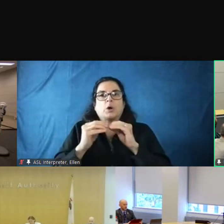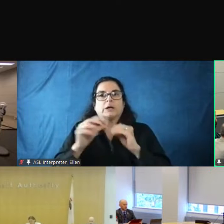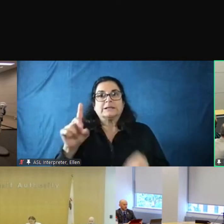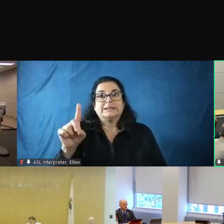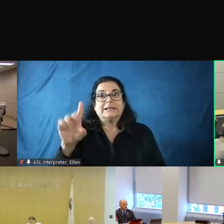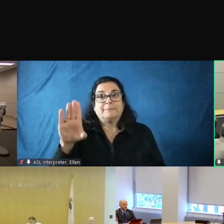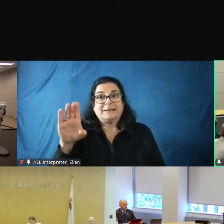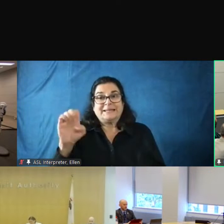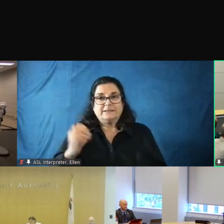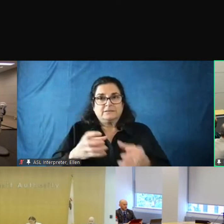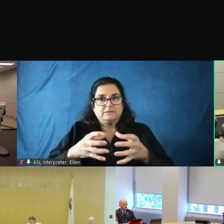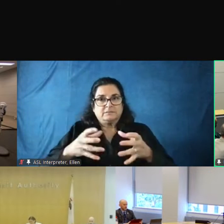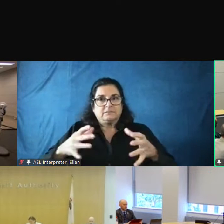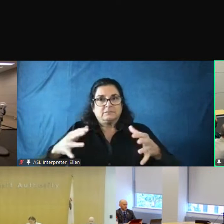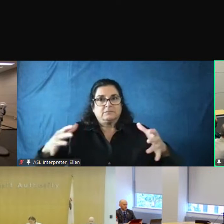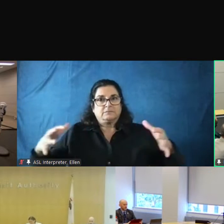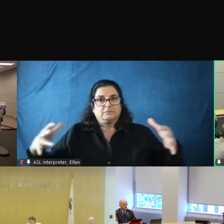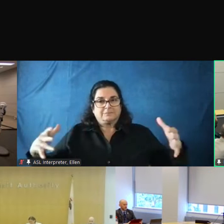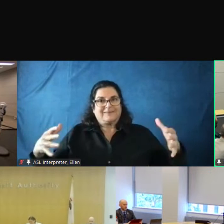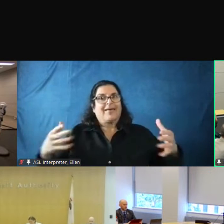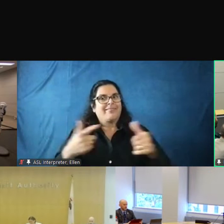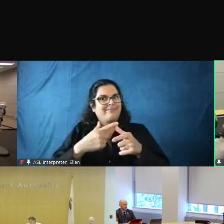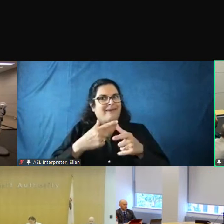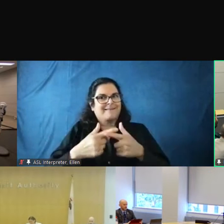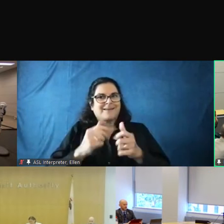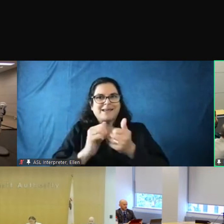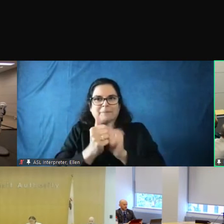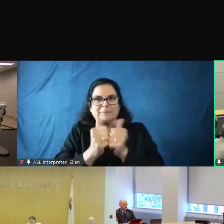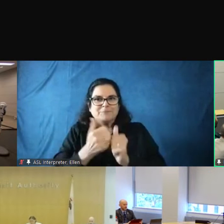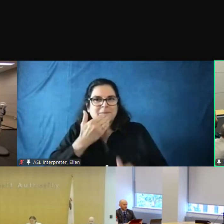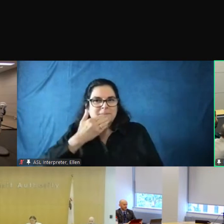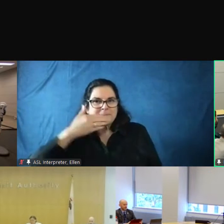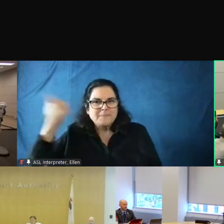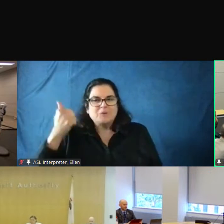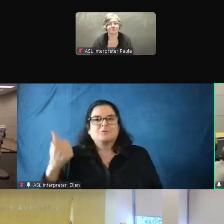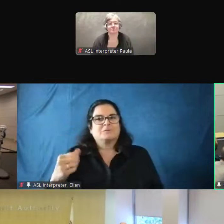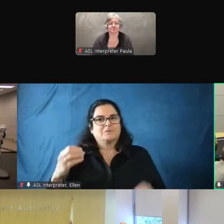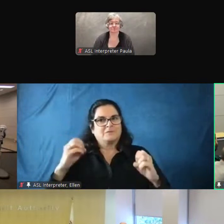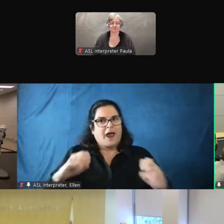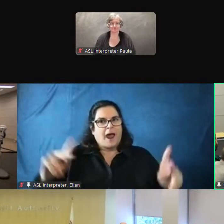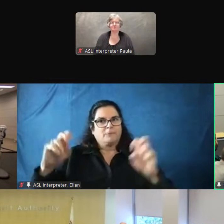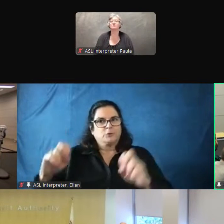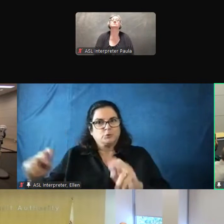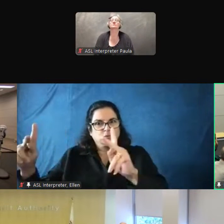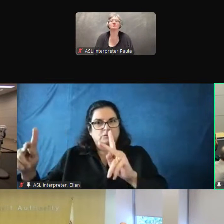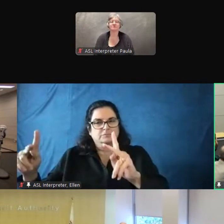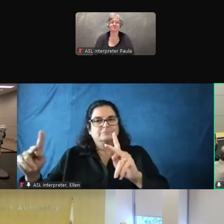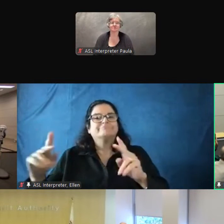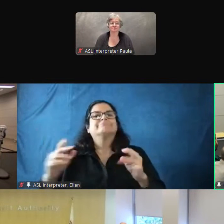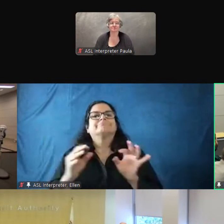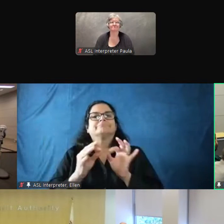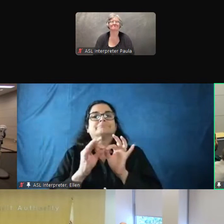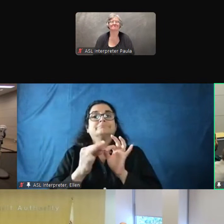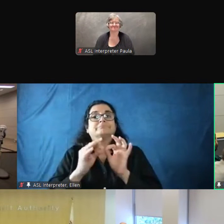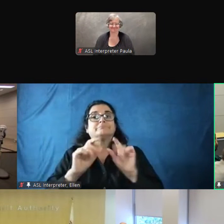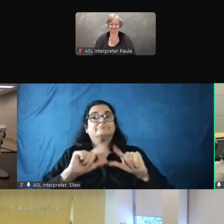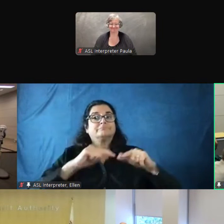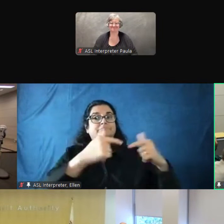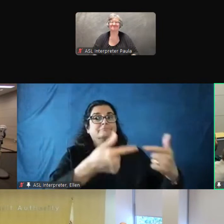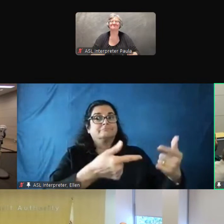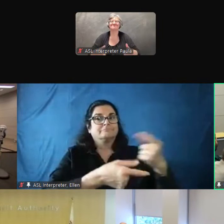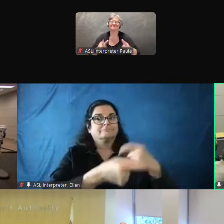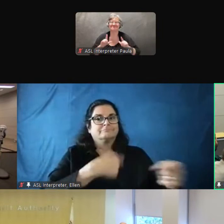the competition will be and the more opportunities there will be for DVE participation. Right, and I also saw about your outreach